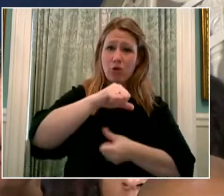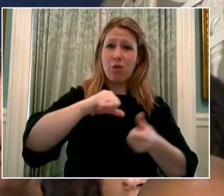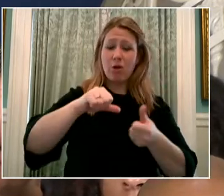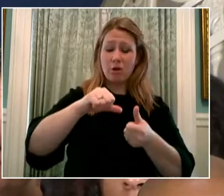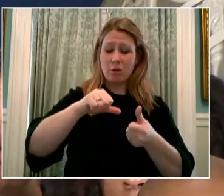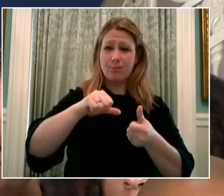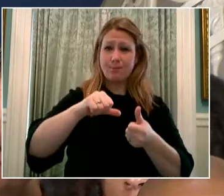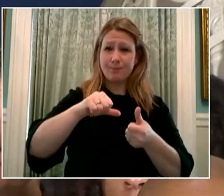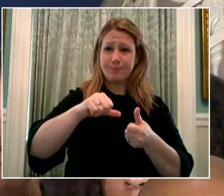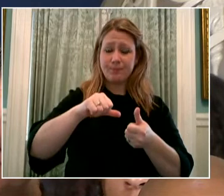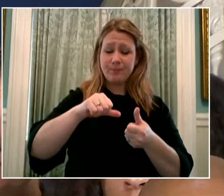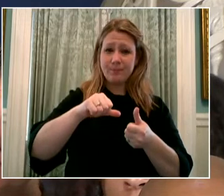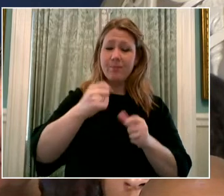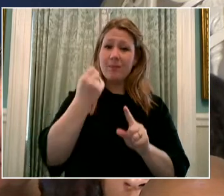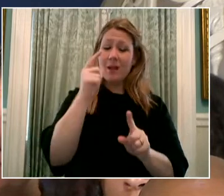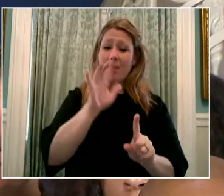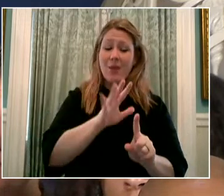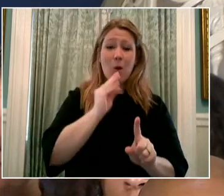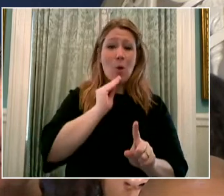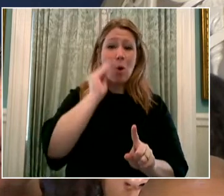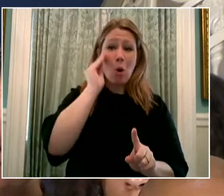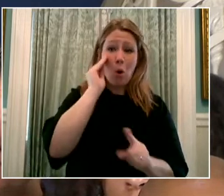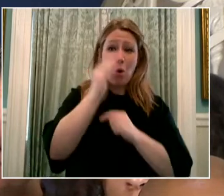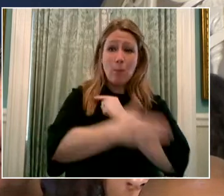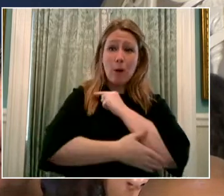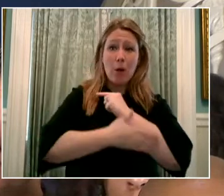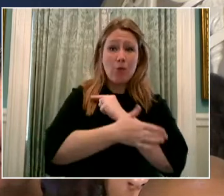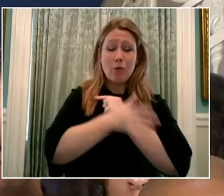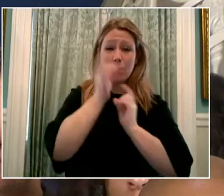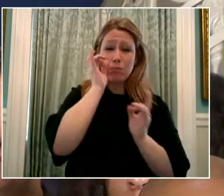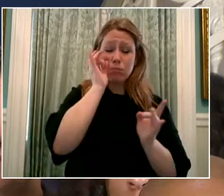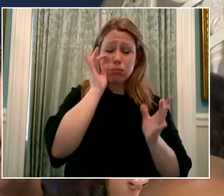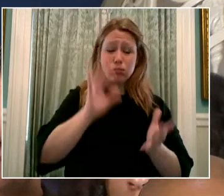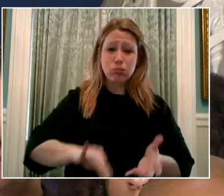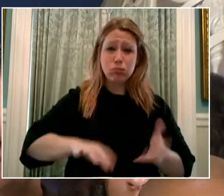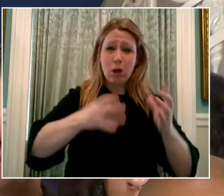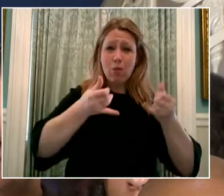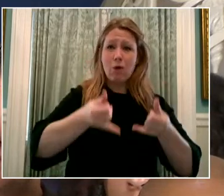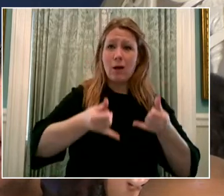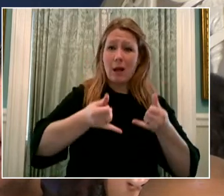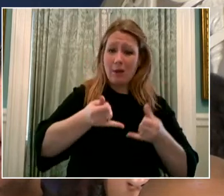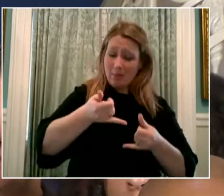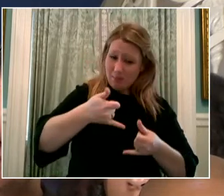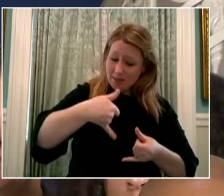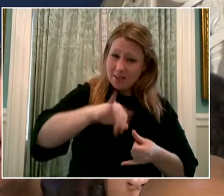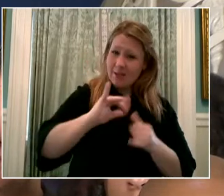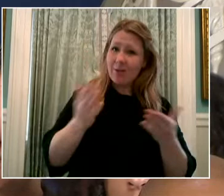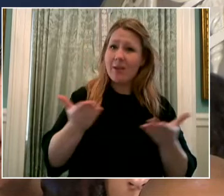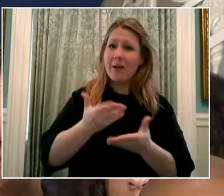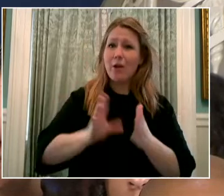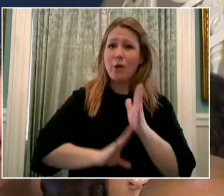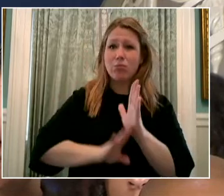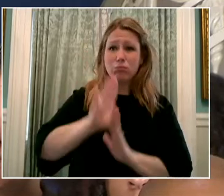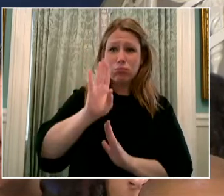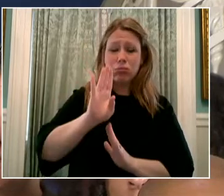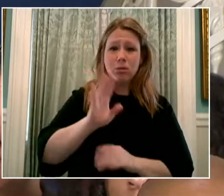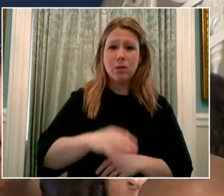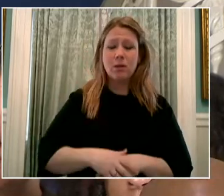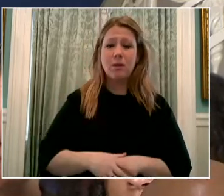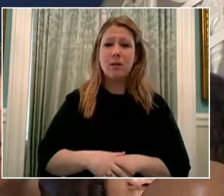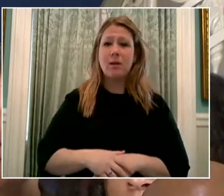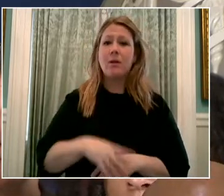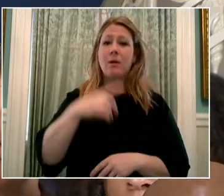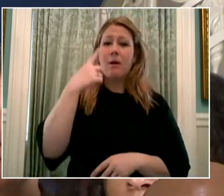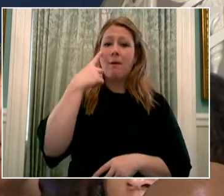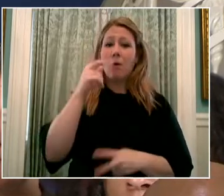countries. For Venezuelans who arrived years ago and were able to access TPS, they have been able to